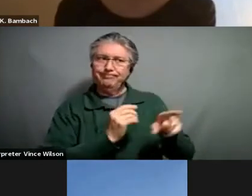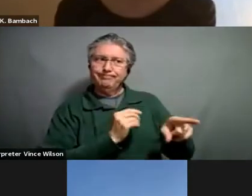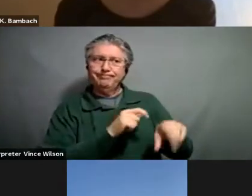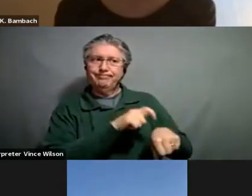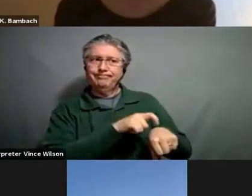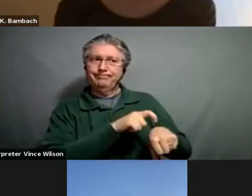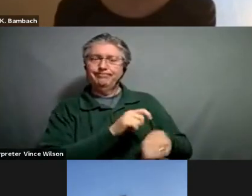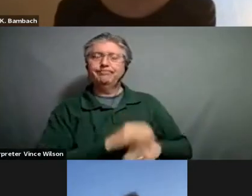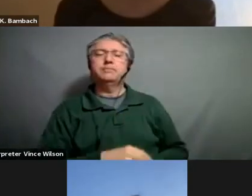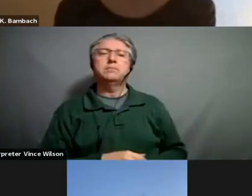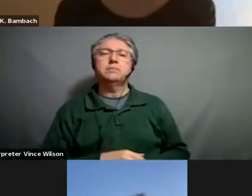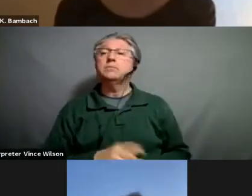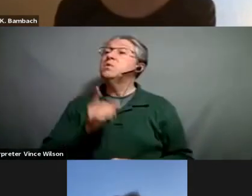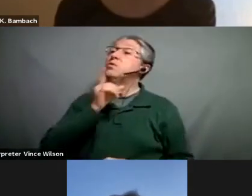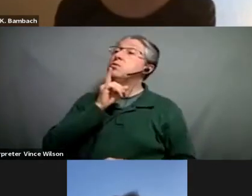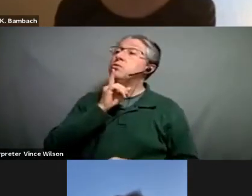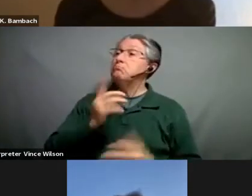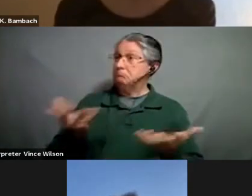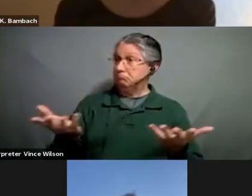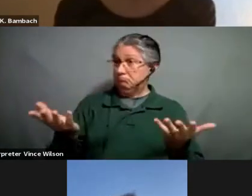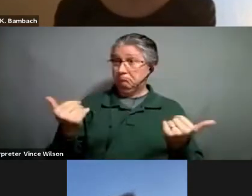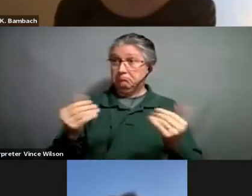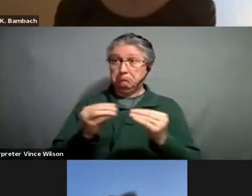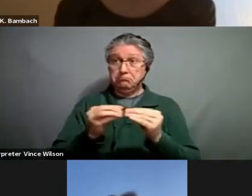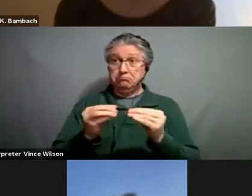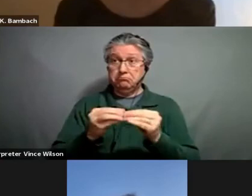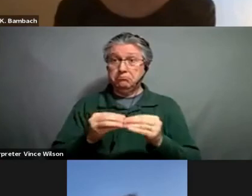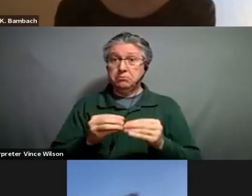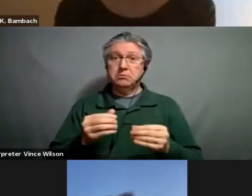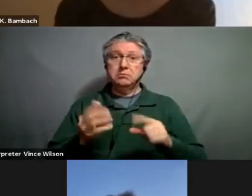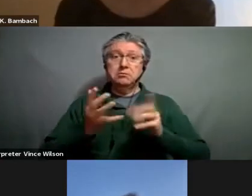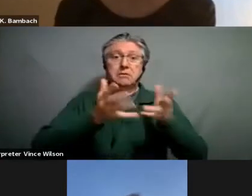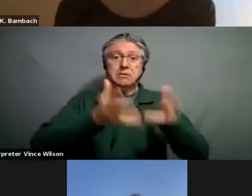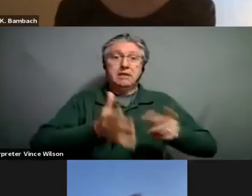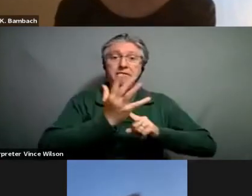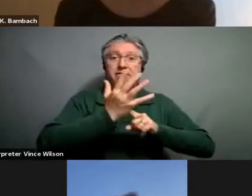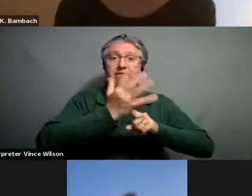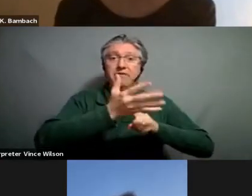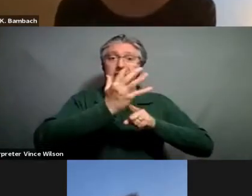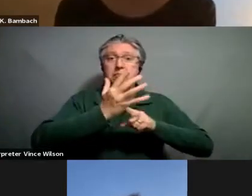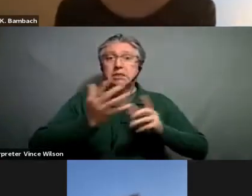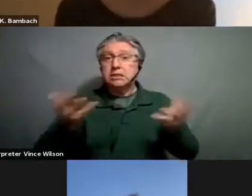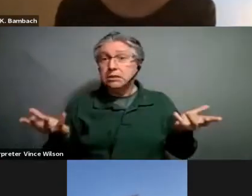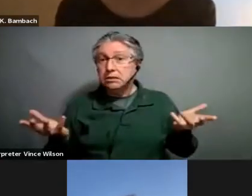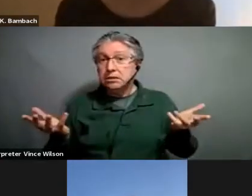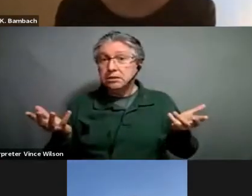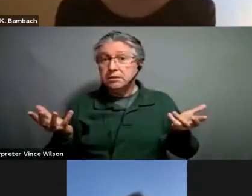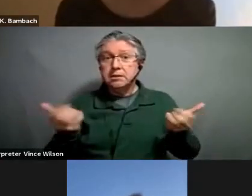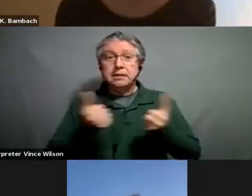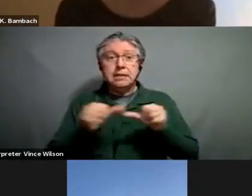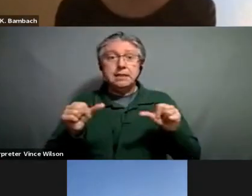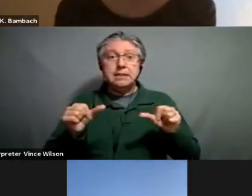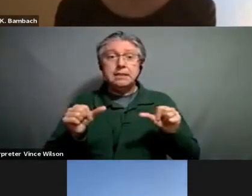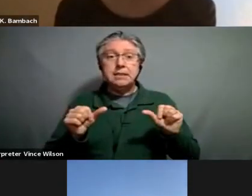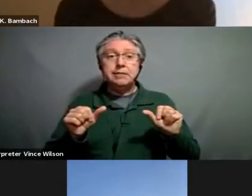Yeah, that's true. Does anyone have anything else to share? I know we have 5 minutes left, but does anyone